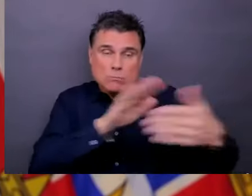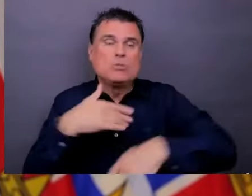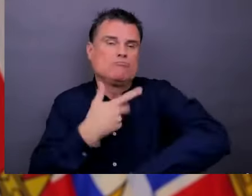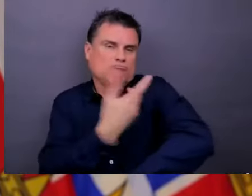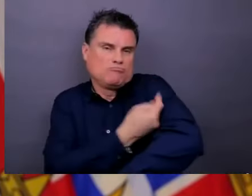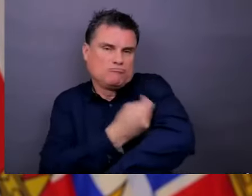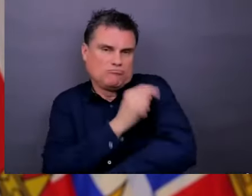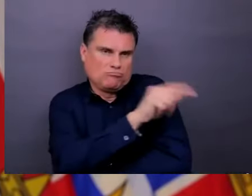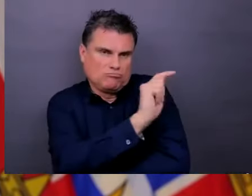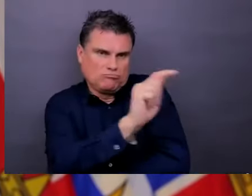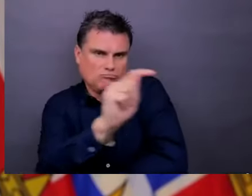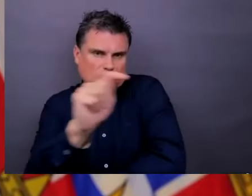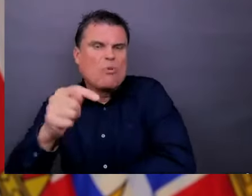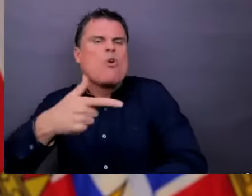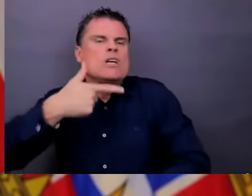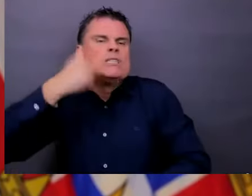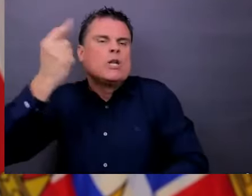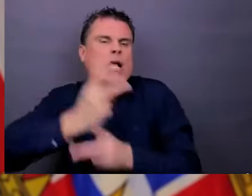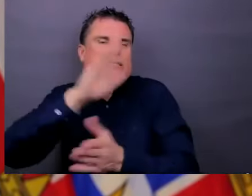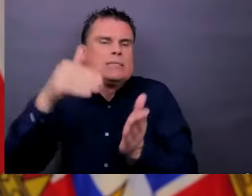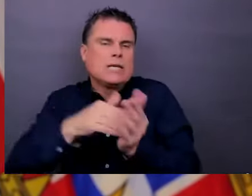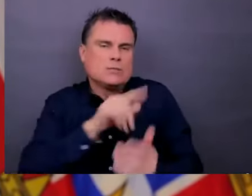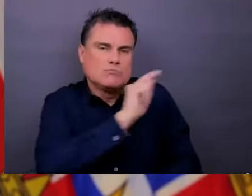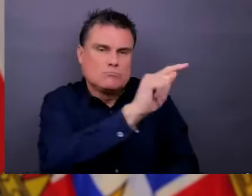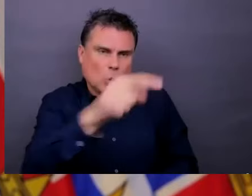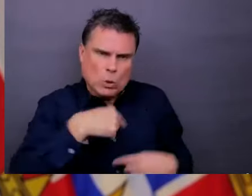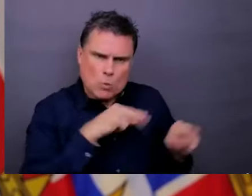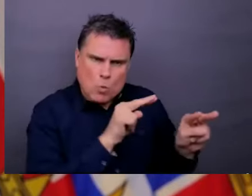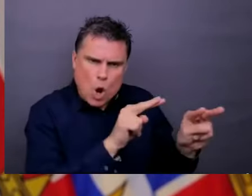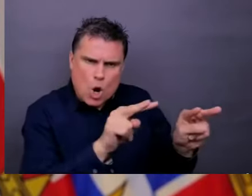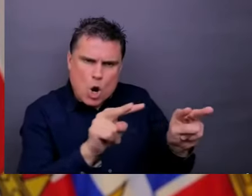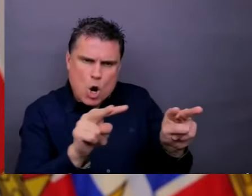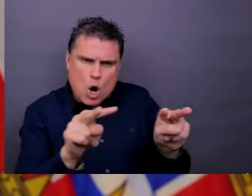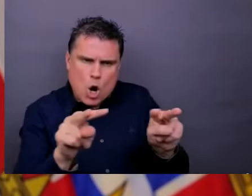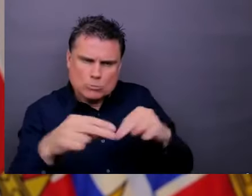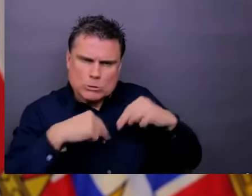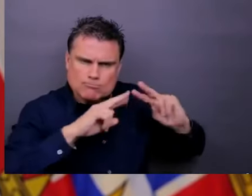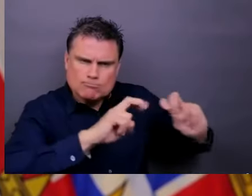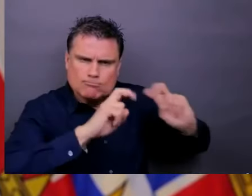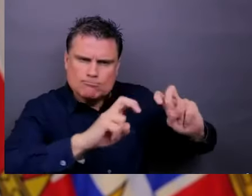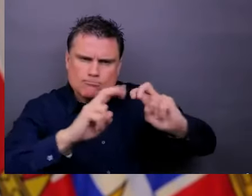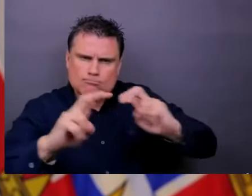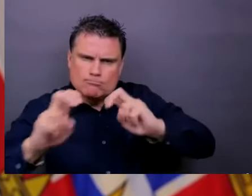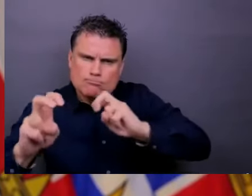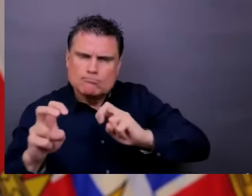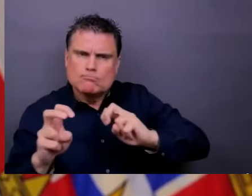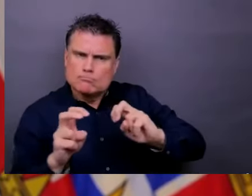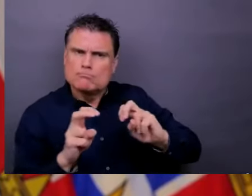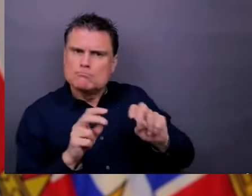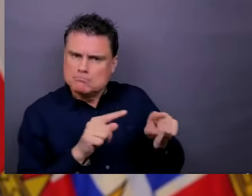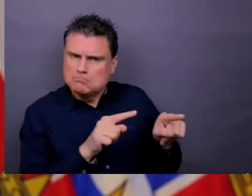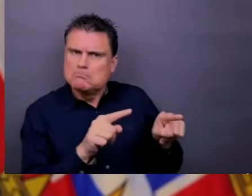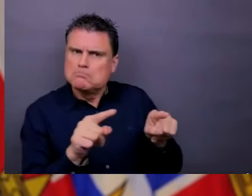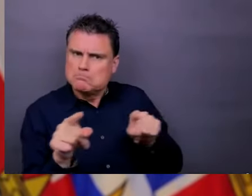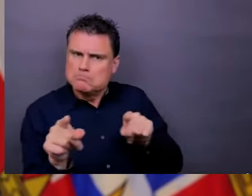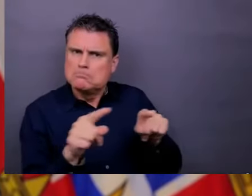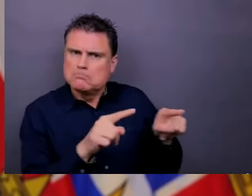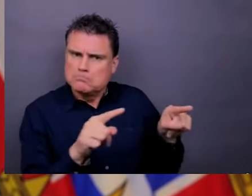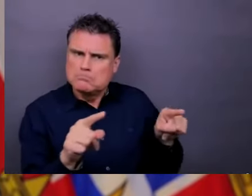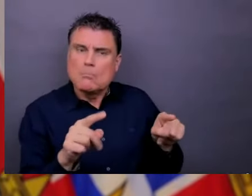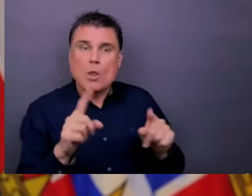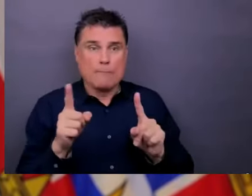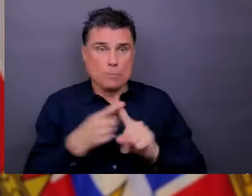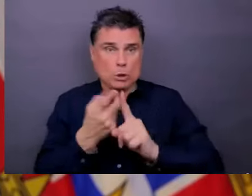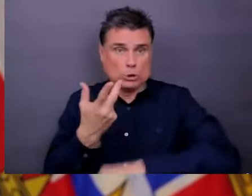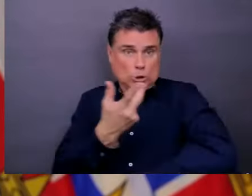COVID-19. And what we've seen is that in the 3 weeks after the initial vaccine in long-term